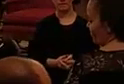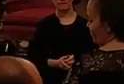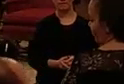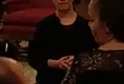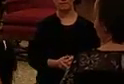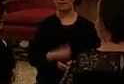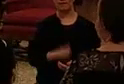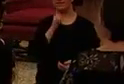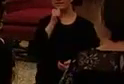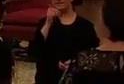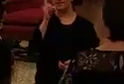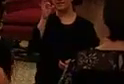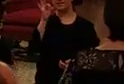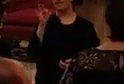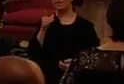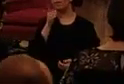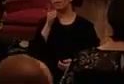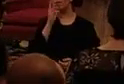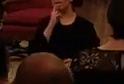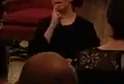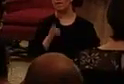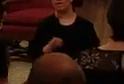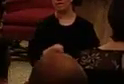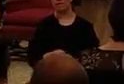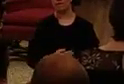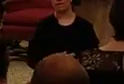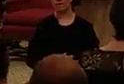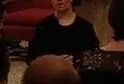That doesn't define who we are now.